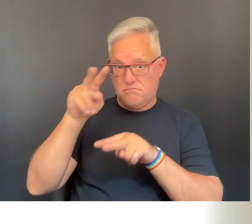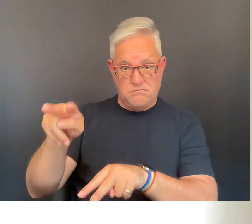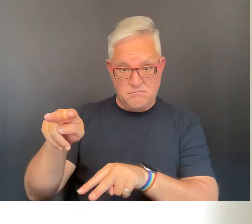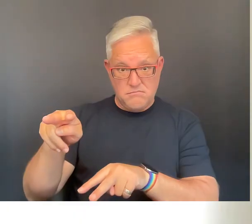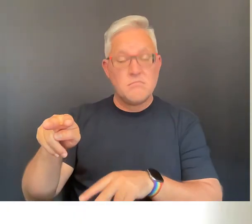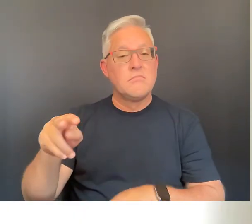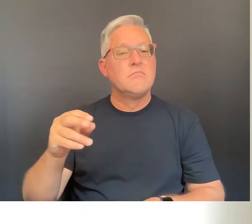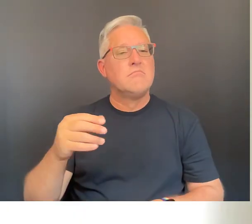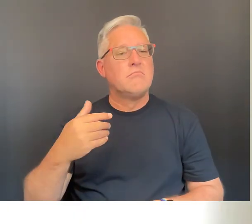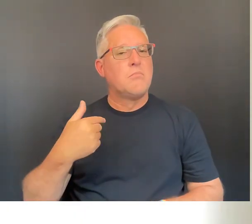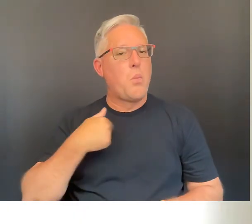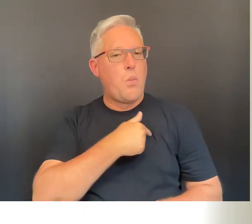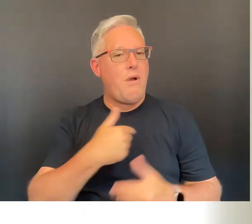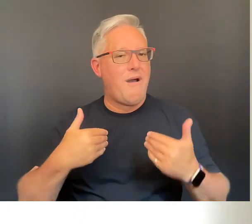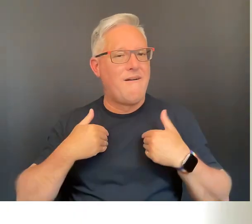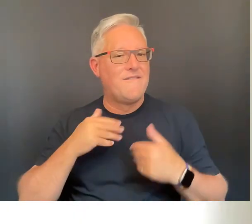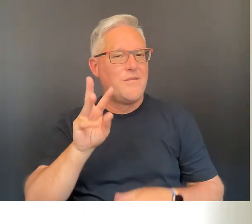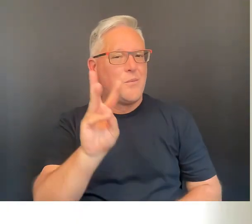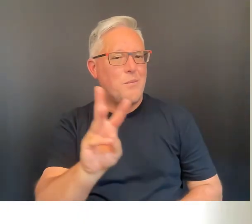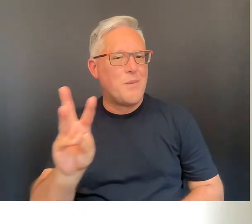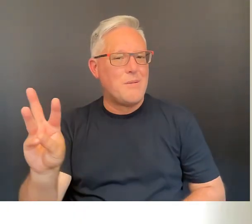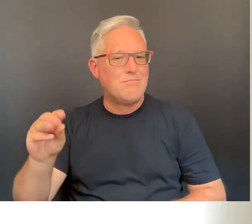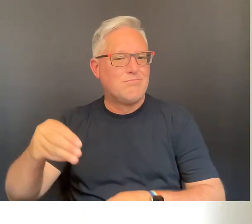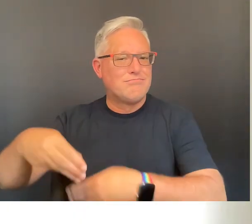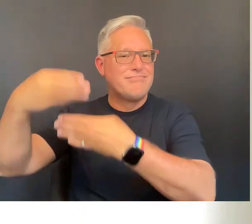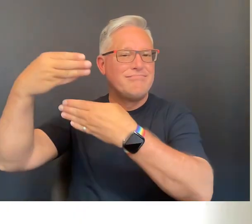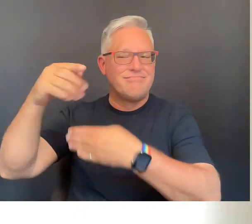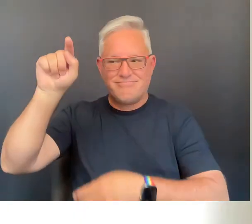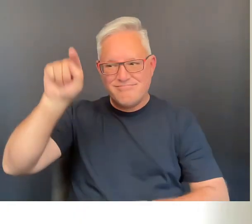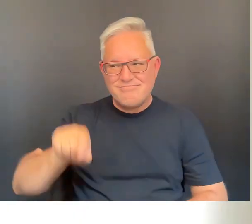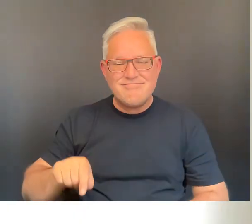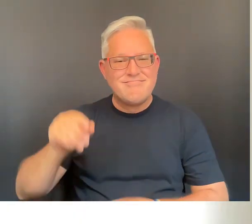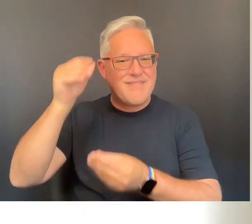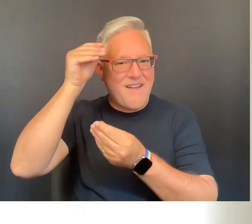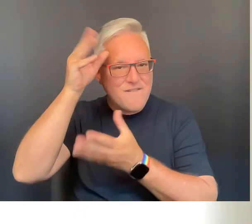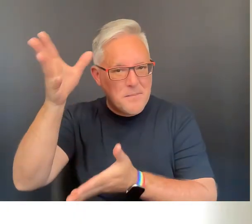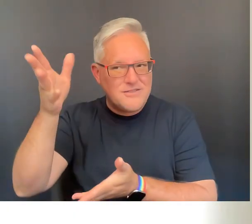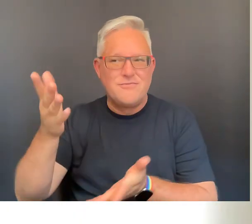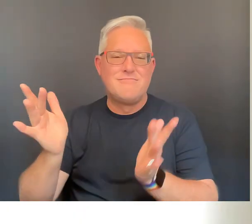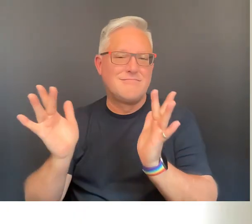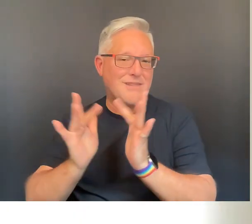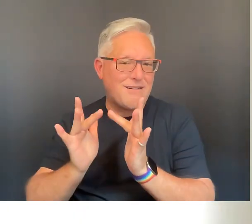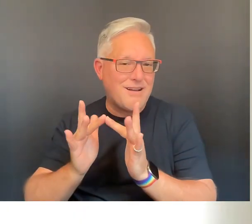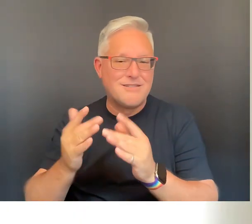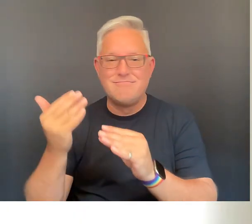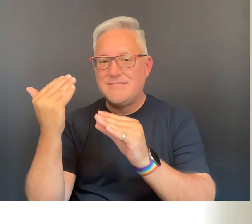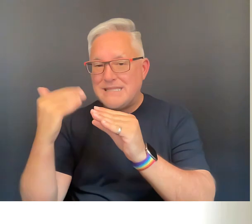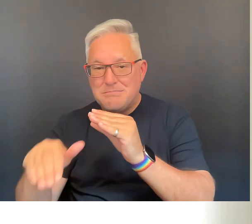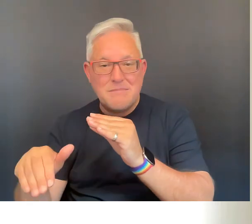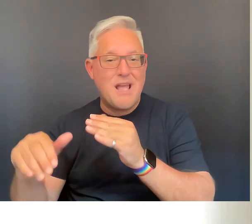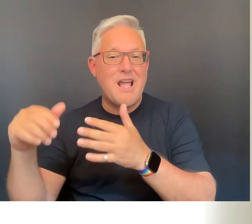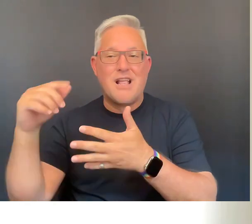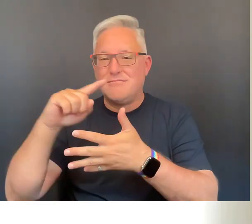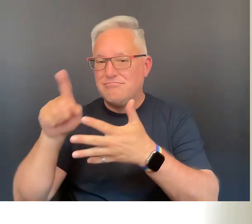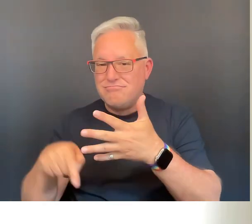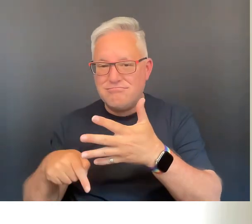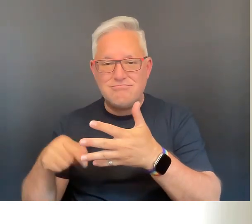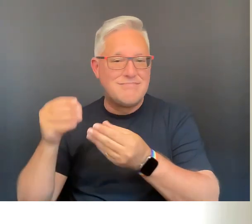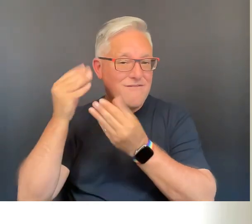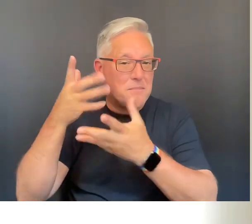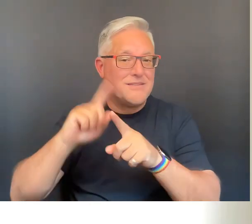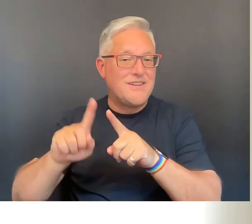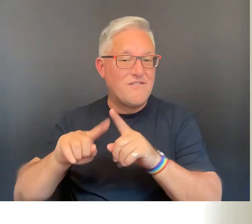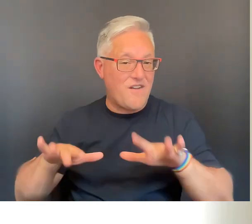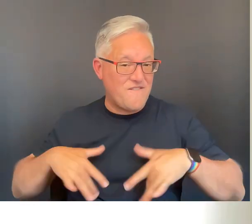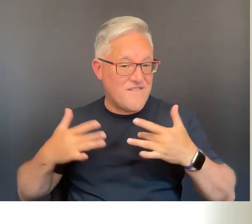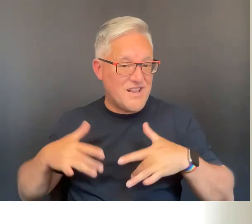a website where you can find all this information, contact, emails,